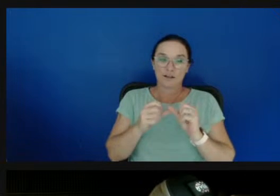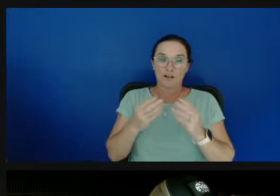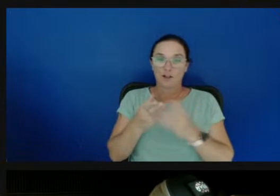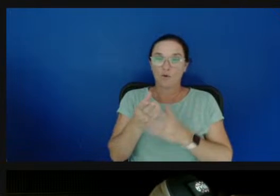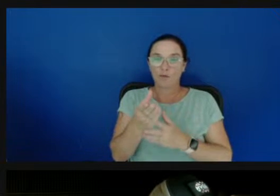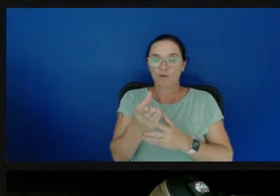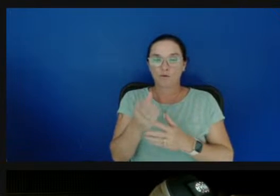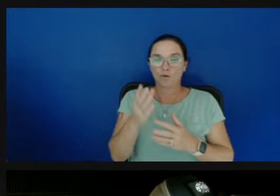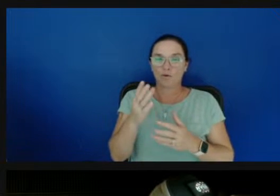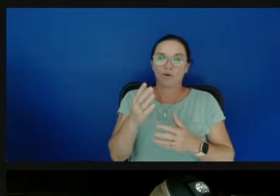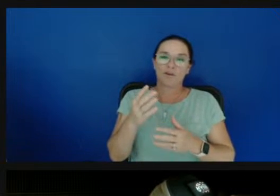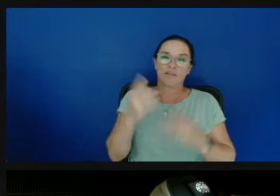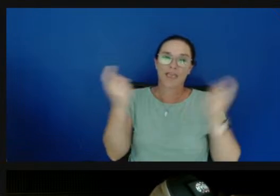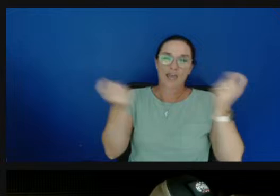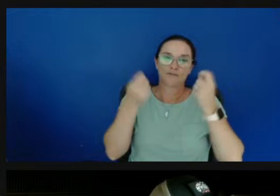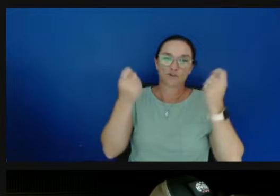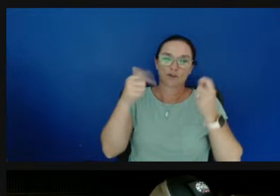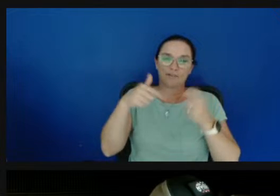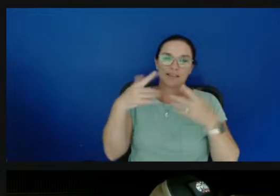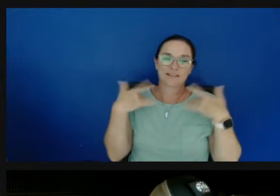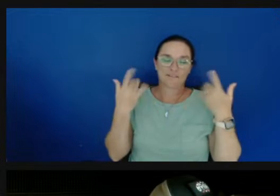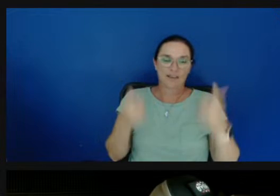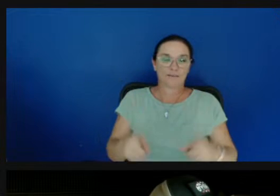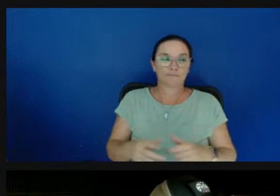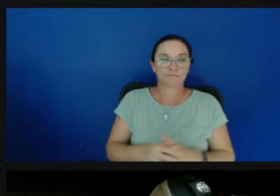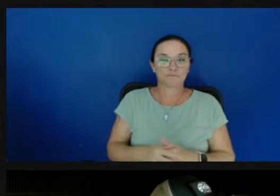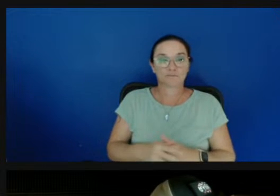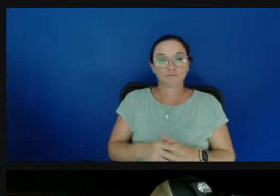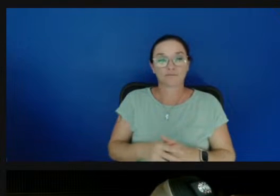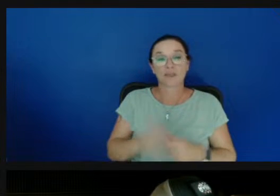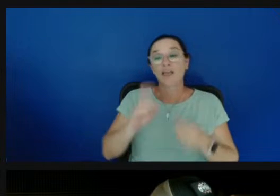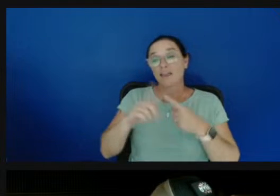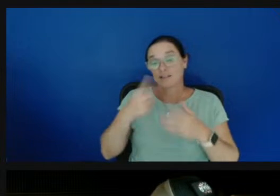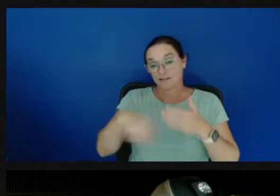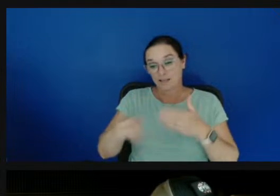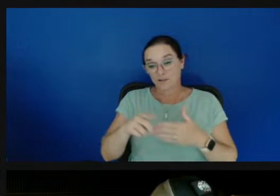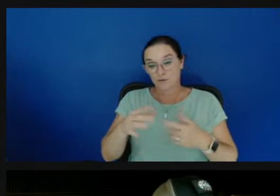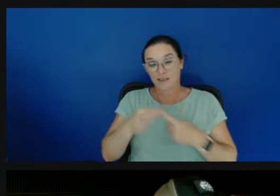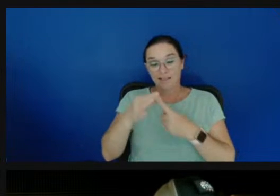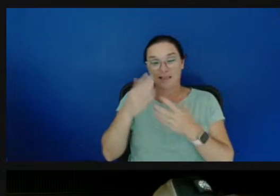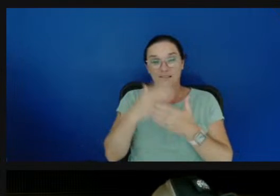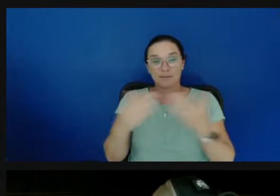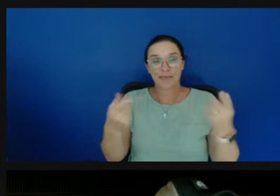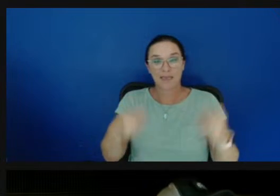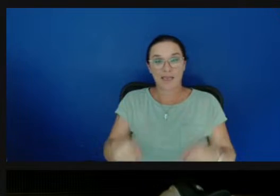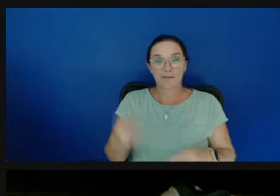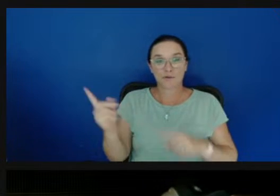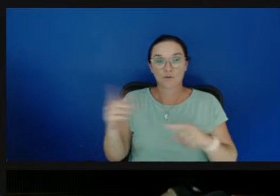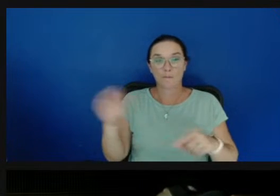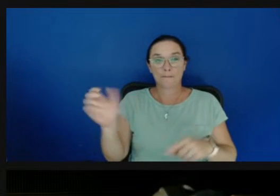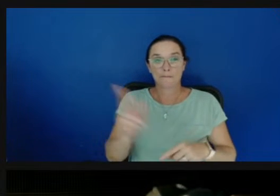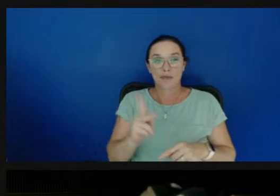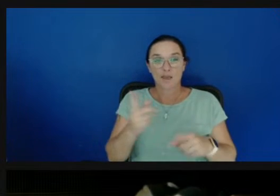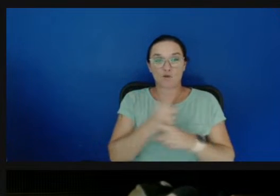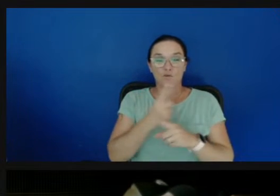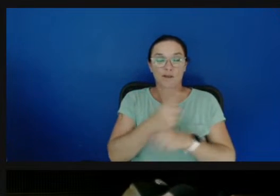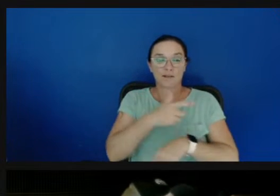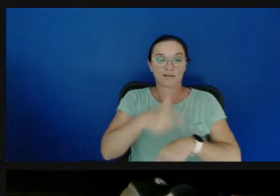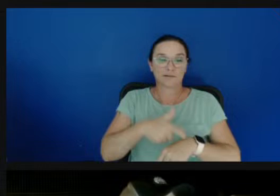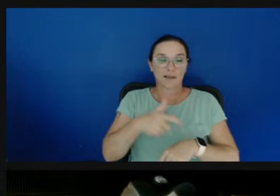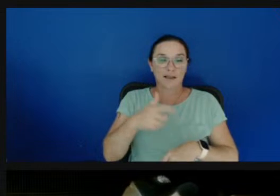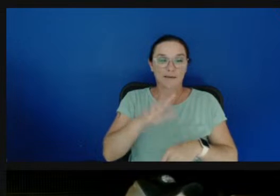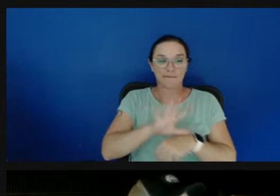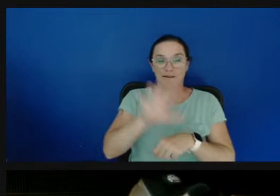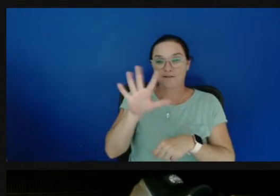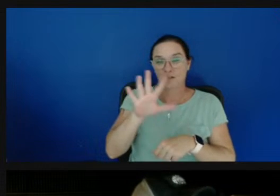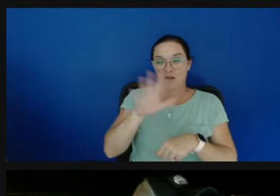here. So until next week, unless something happens, we'll be back at a regular time, 5 p.m. Hawaiian time on